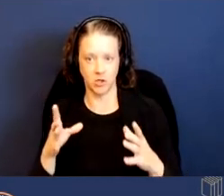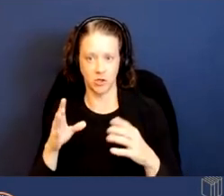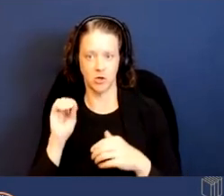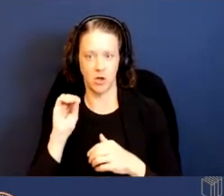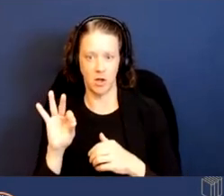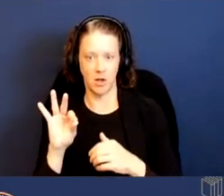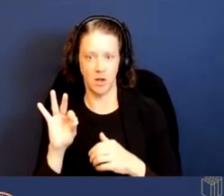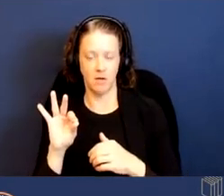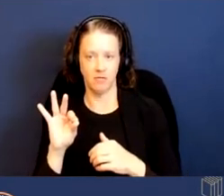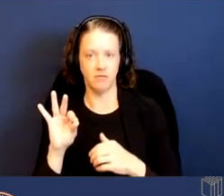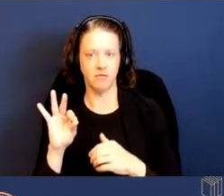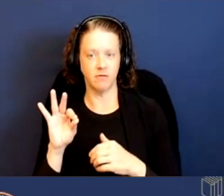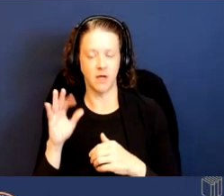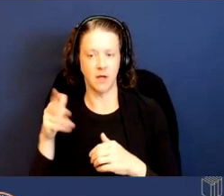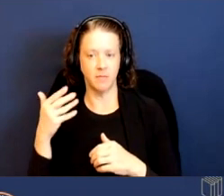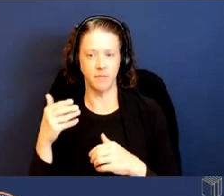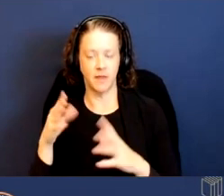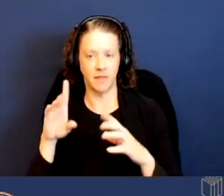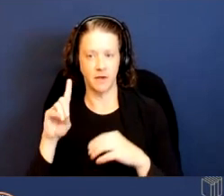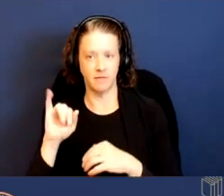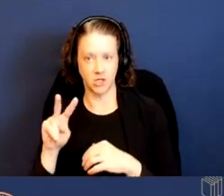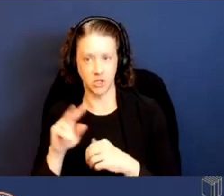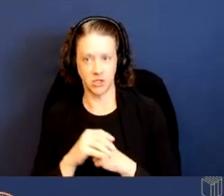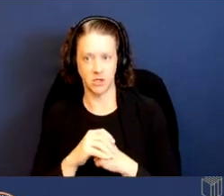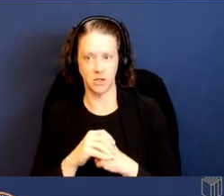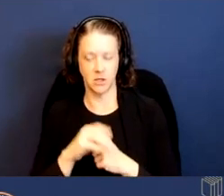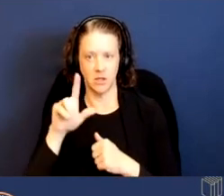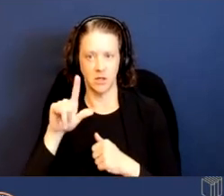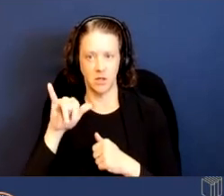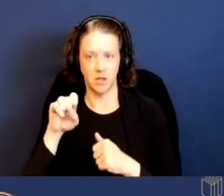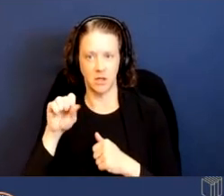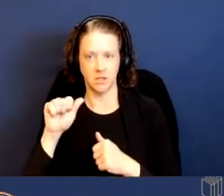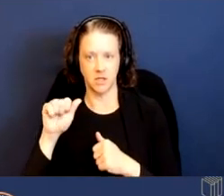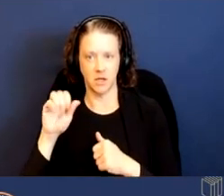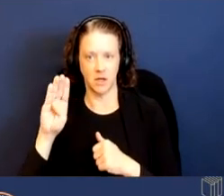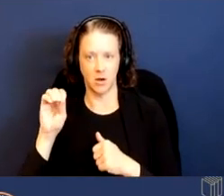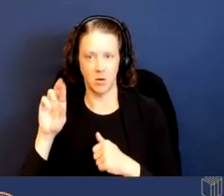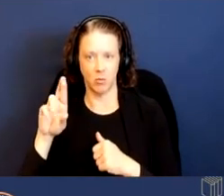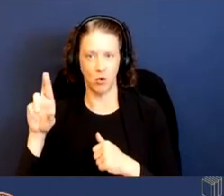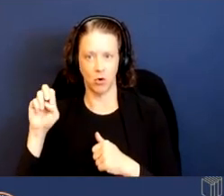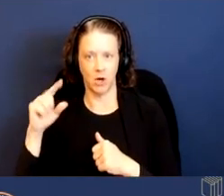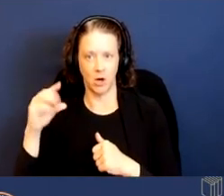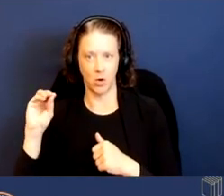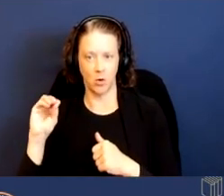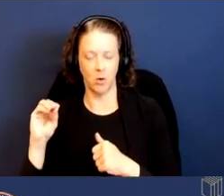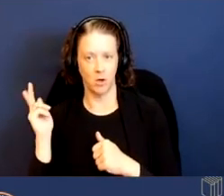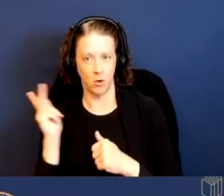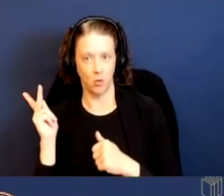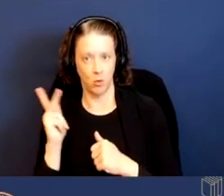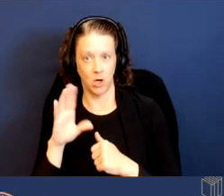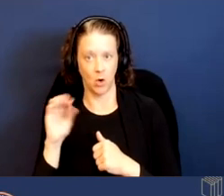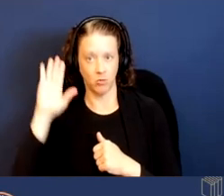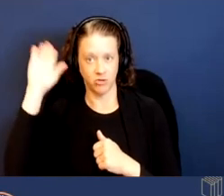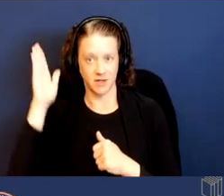of the division, Lisa Borrego, and so she and I co-presented last